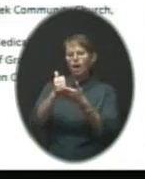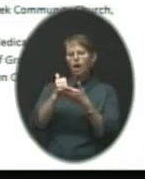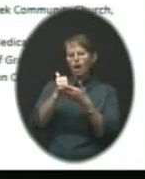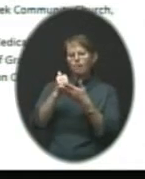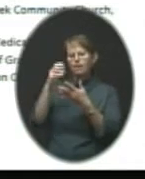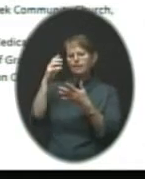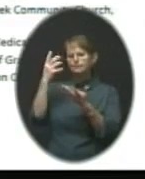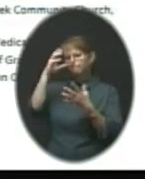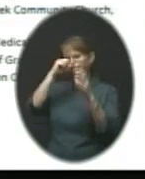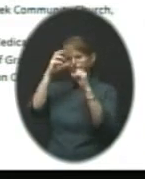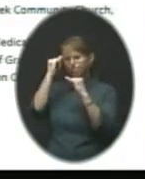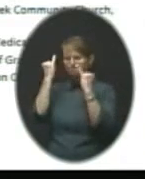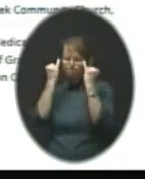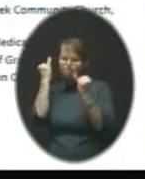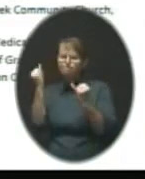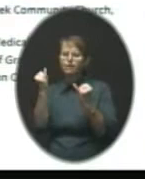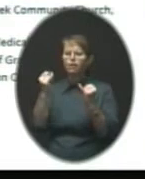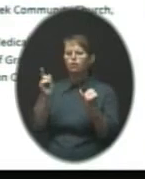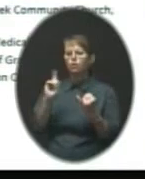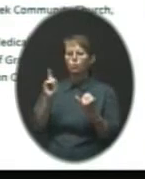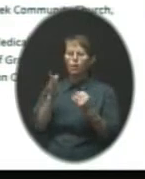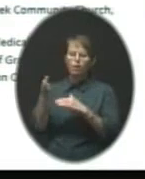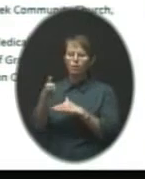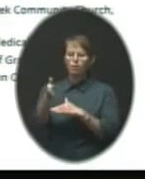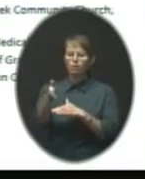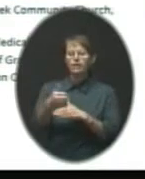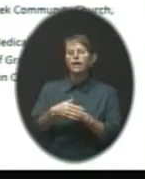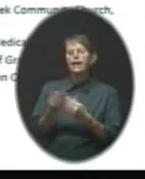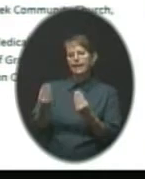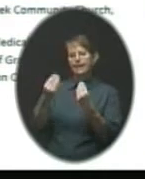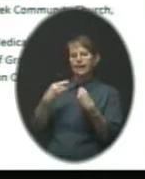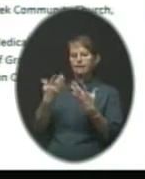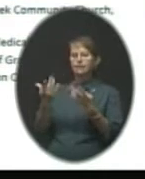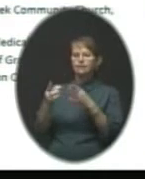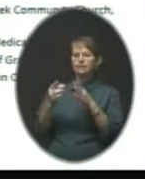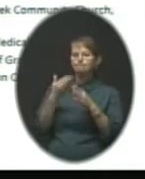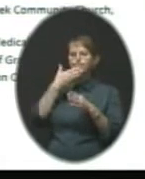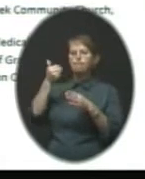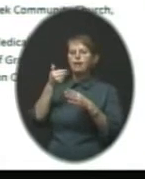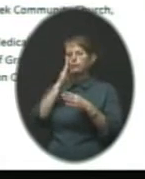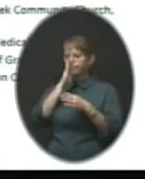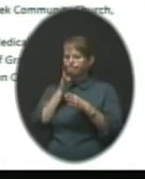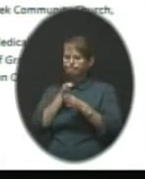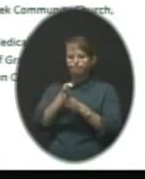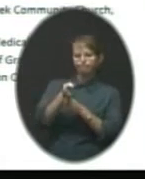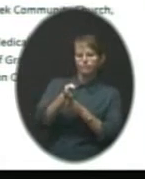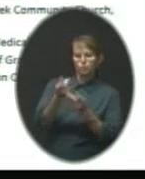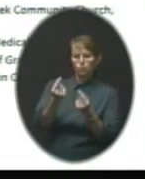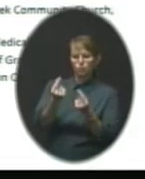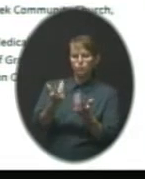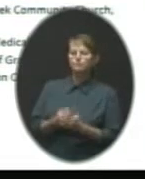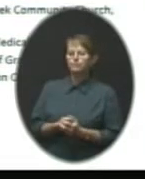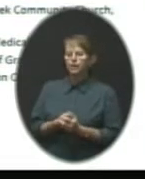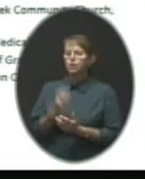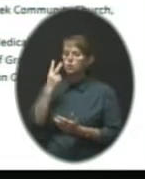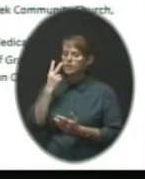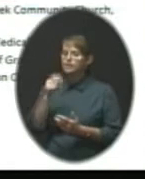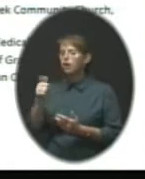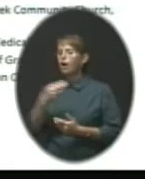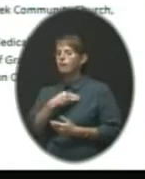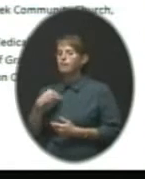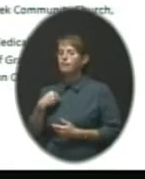going. So he gave some direction. You can see the other individuals on there representing the Olathe Medical